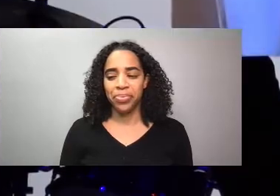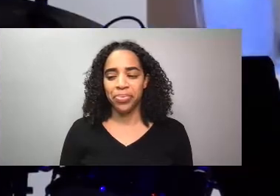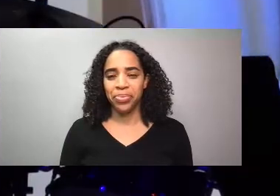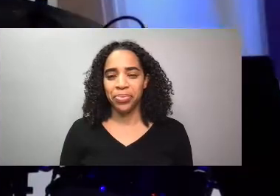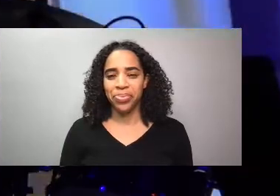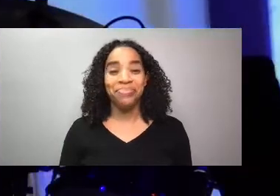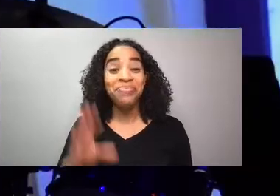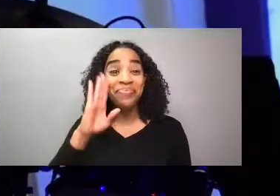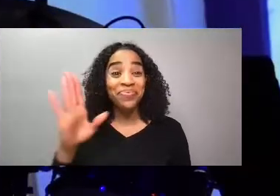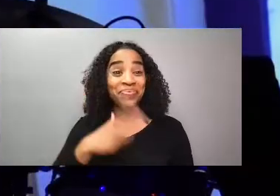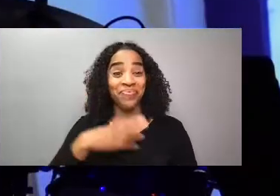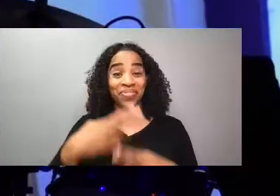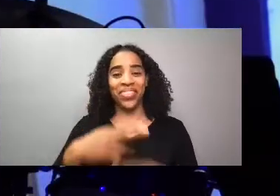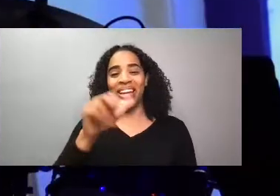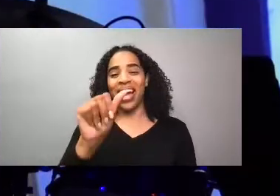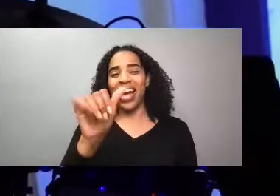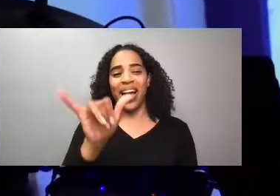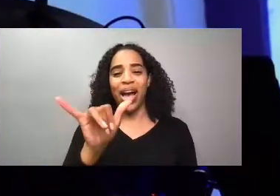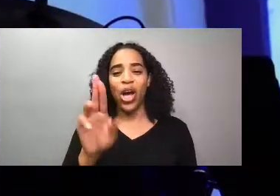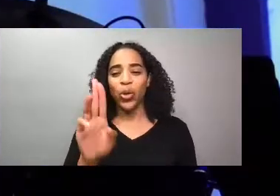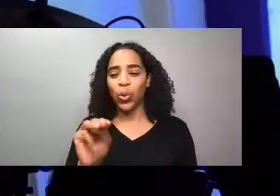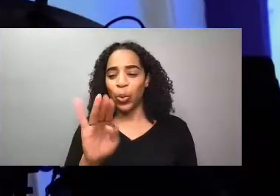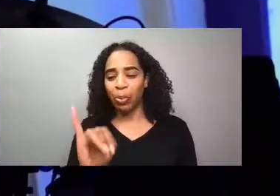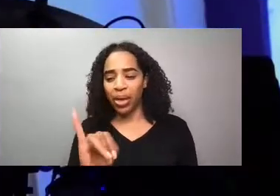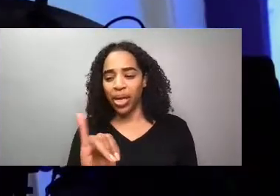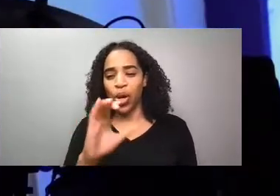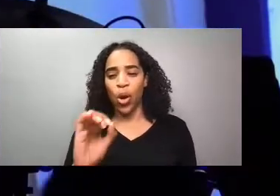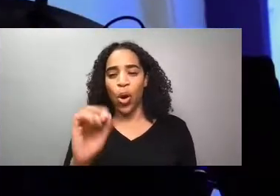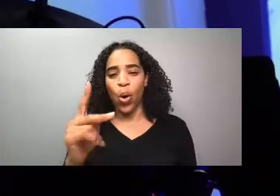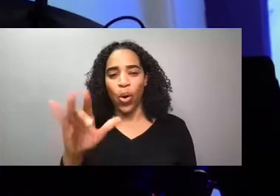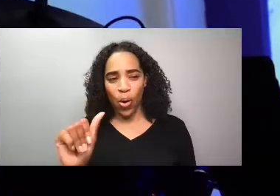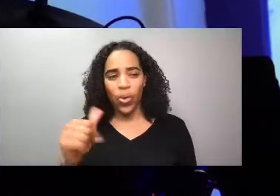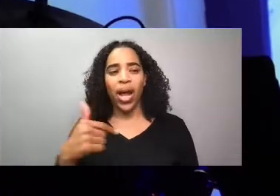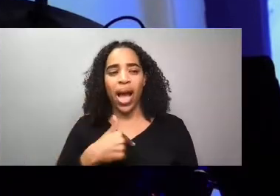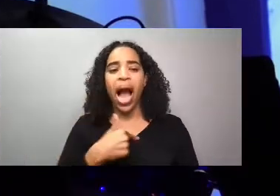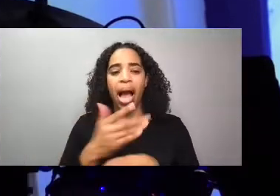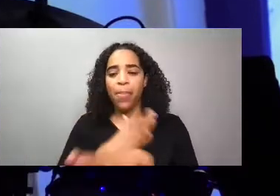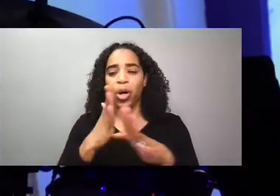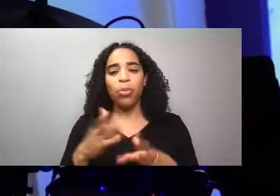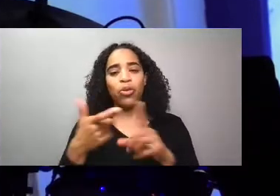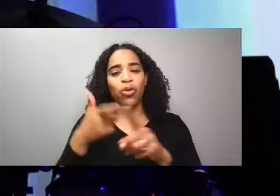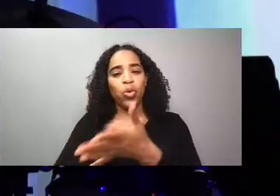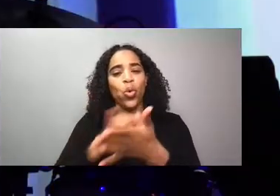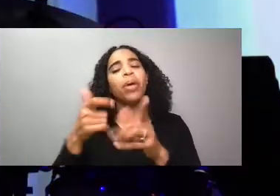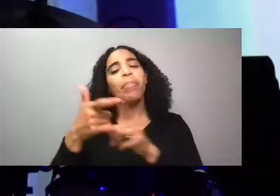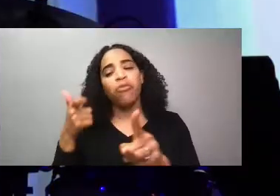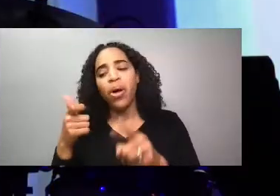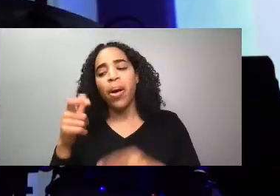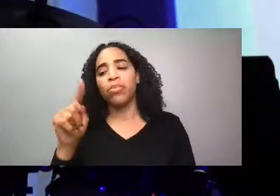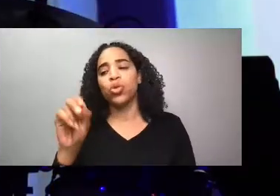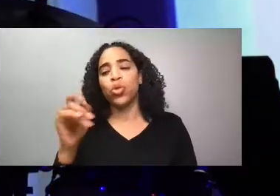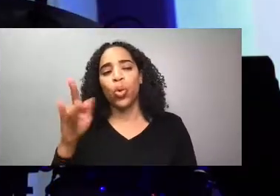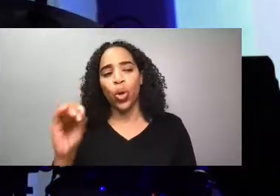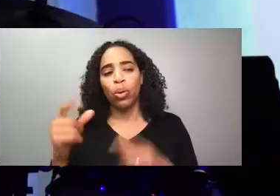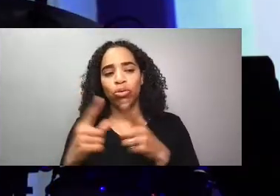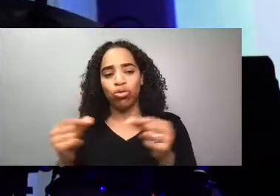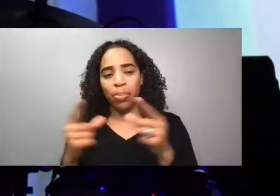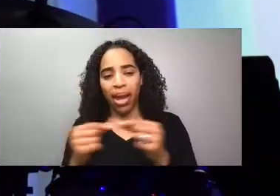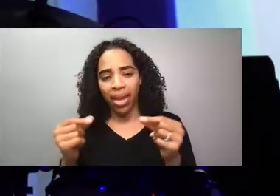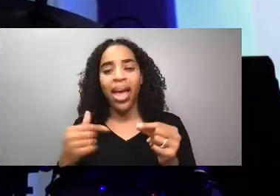My name is Ayumi Okada. I'm a composer based in New York City, originally from Kyoto, Japan. I've been a member of Maestra